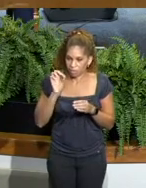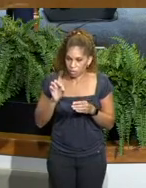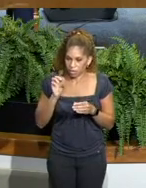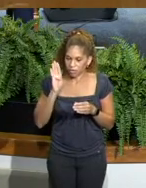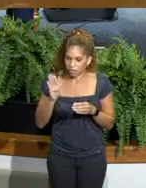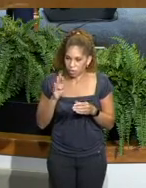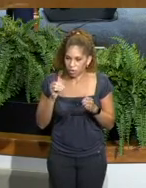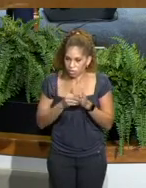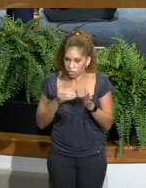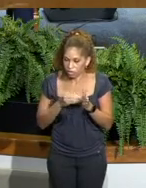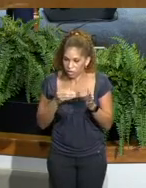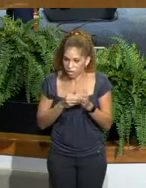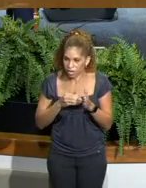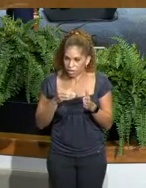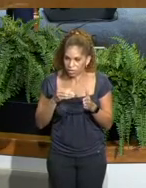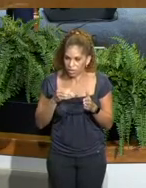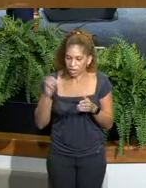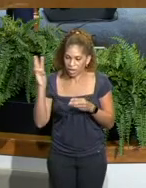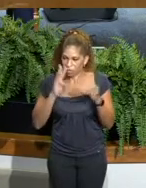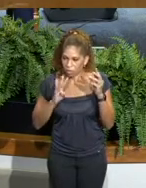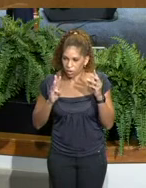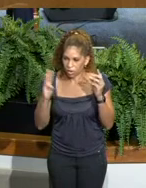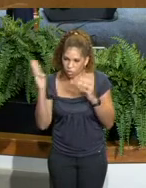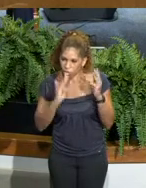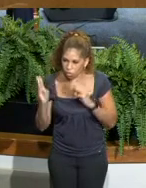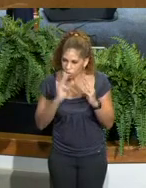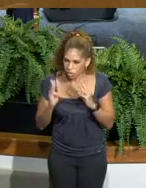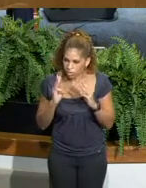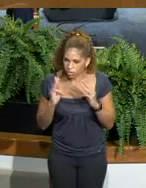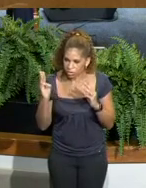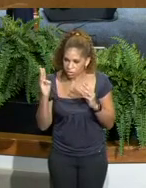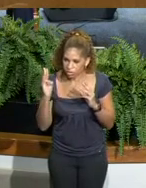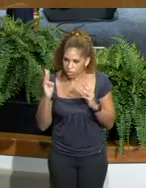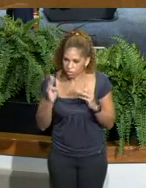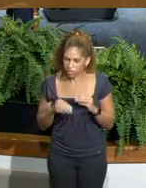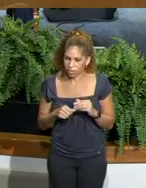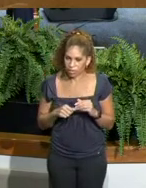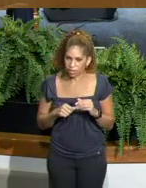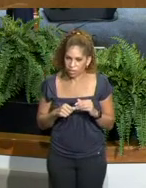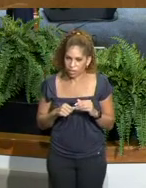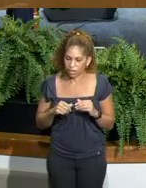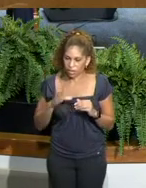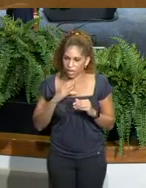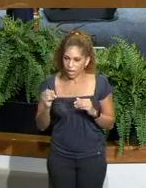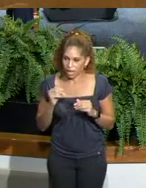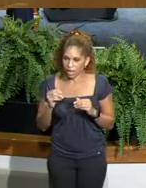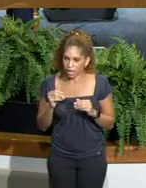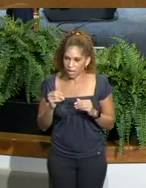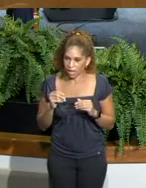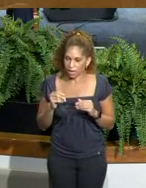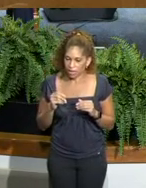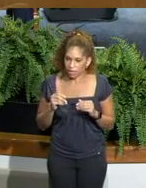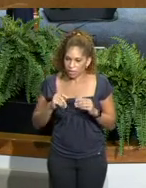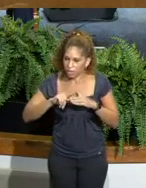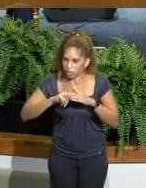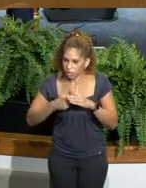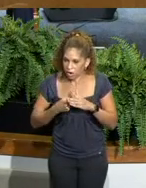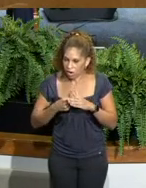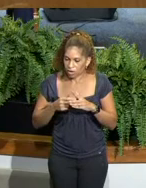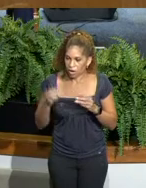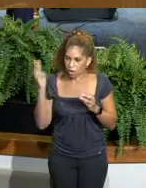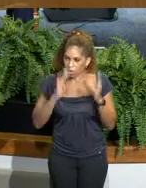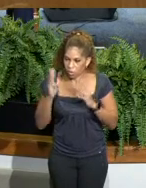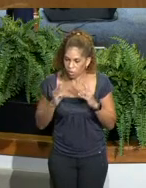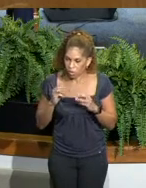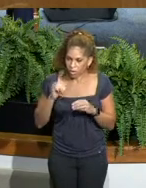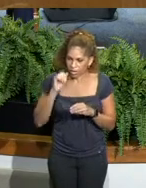wars, inaction, and some say over $21 trillion since the start of the war in Afghanistan. Inaction on